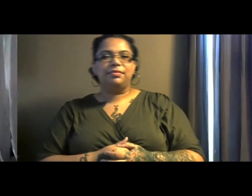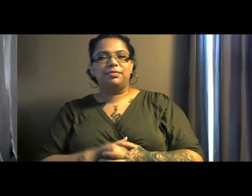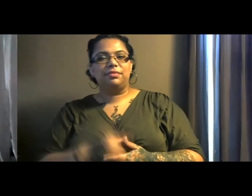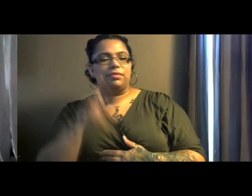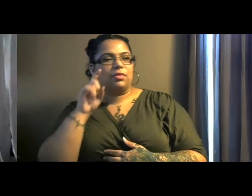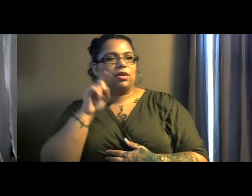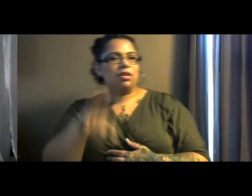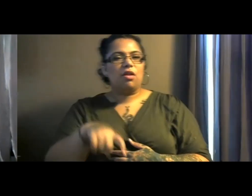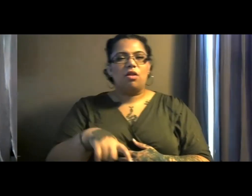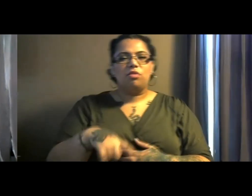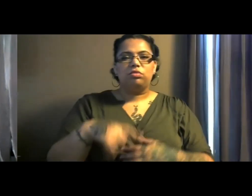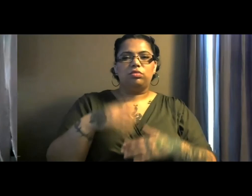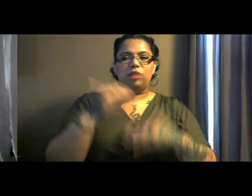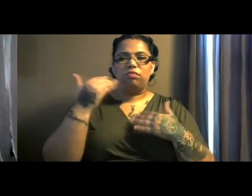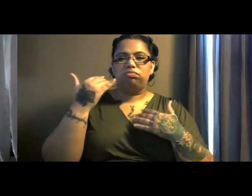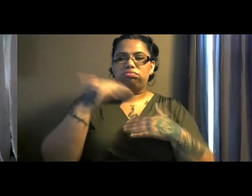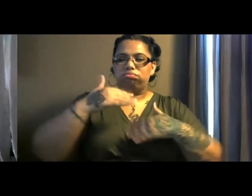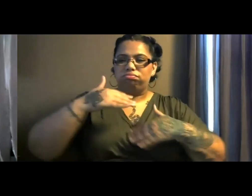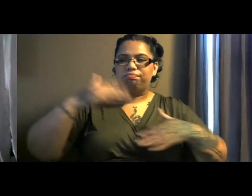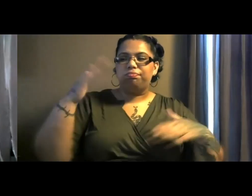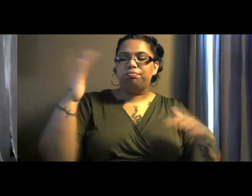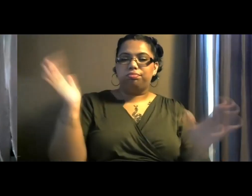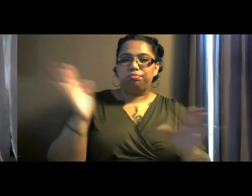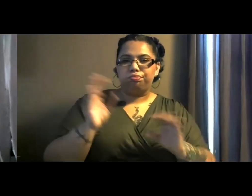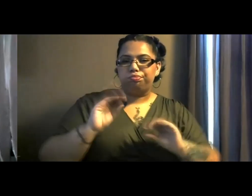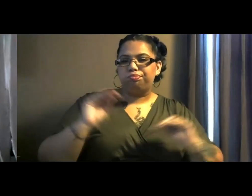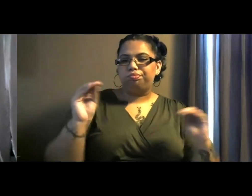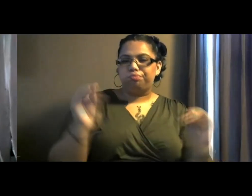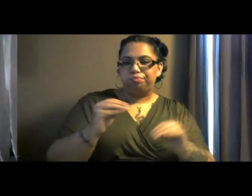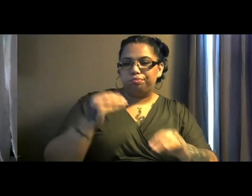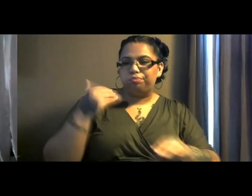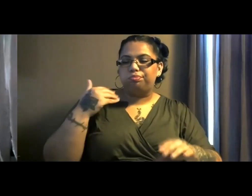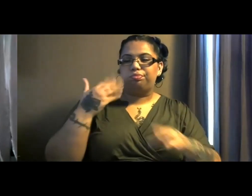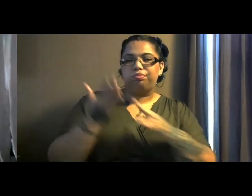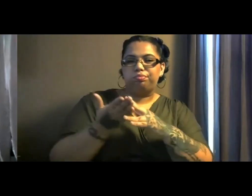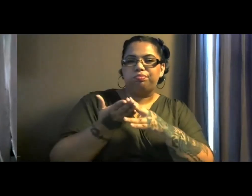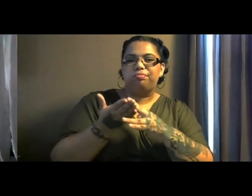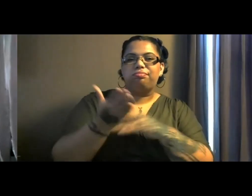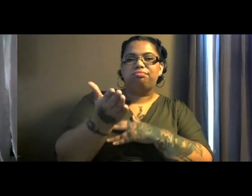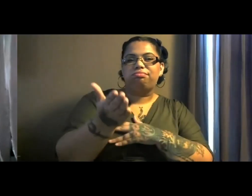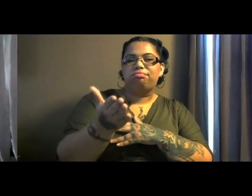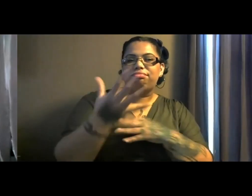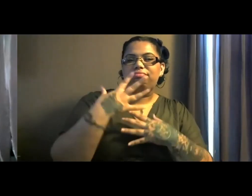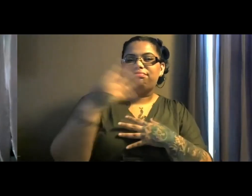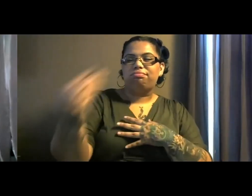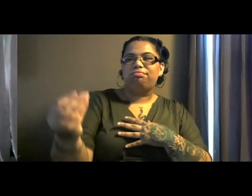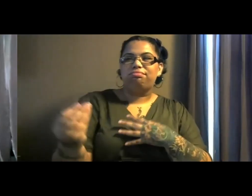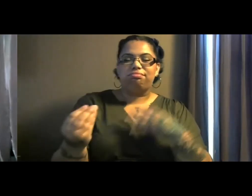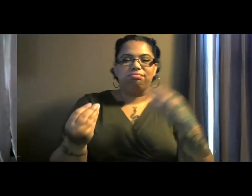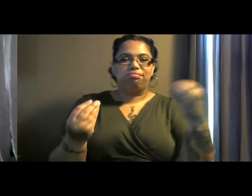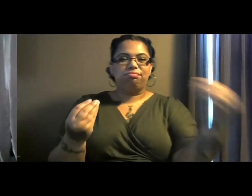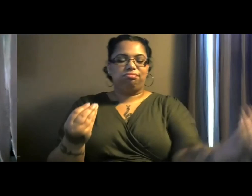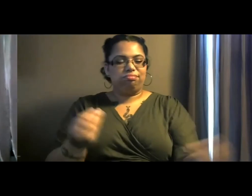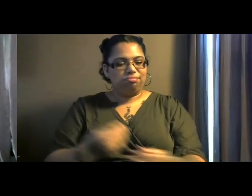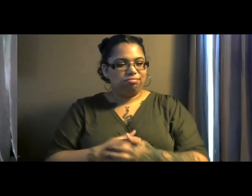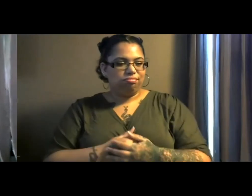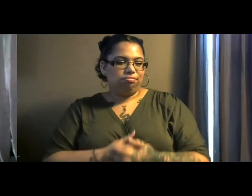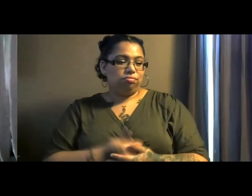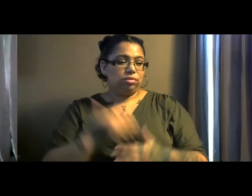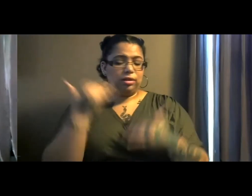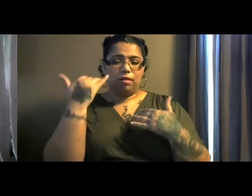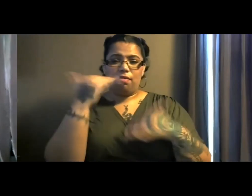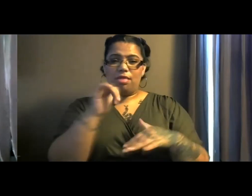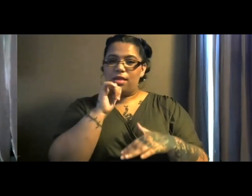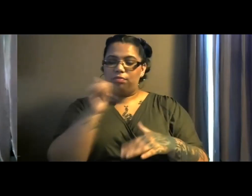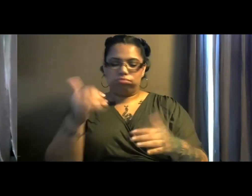out, break through. Oh, oh, oh, oh. Break out, break